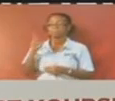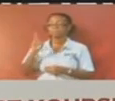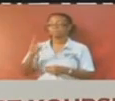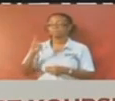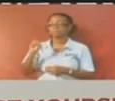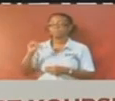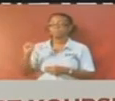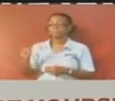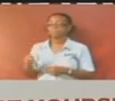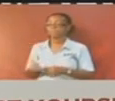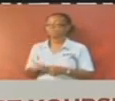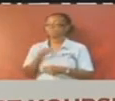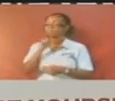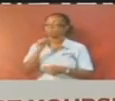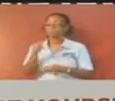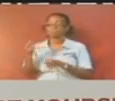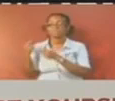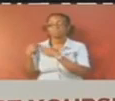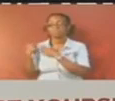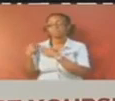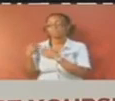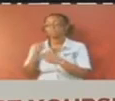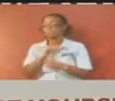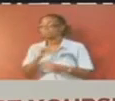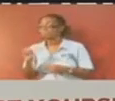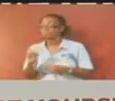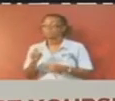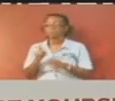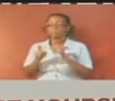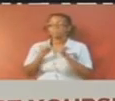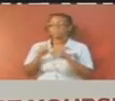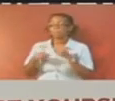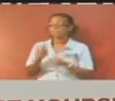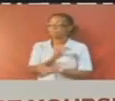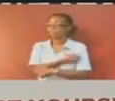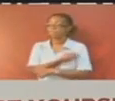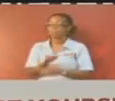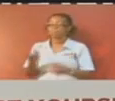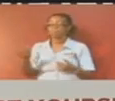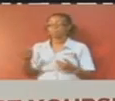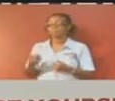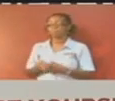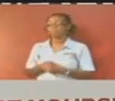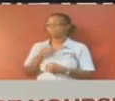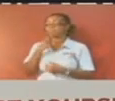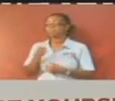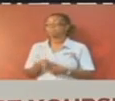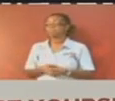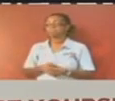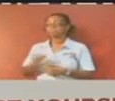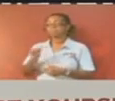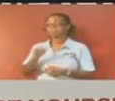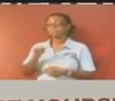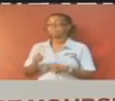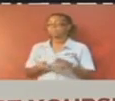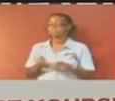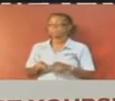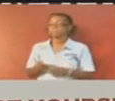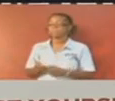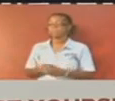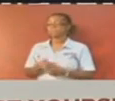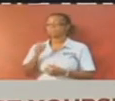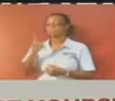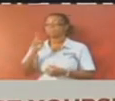It is so regrettable that these were the same persons questioning me and the government where we're getting vaccines